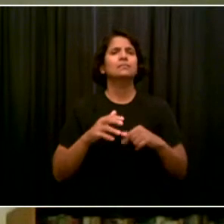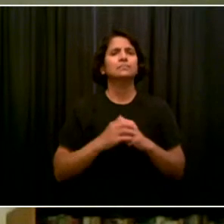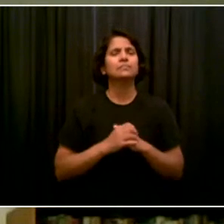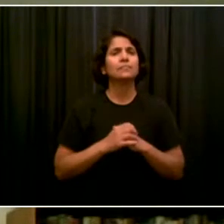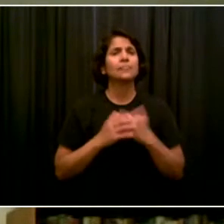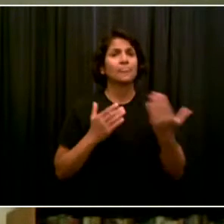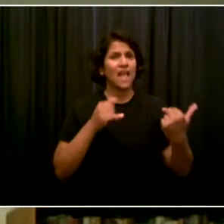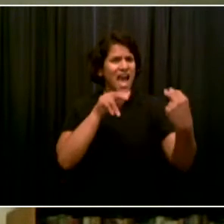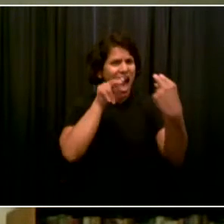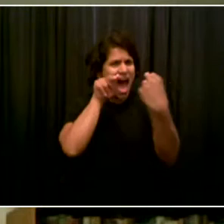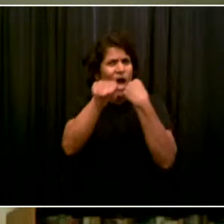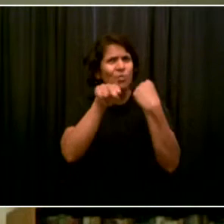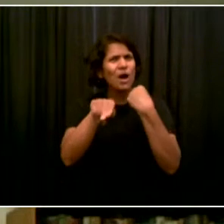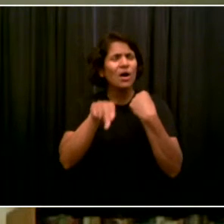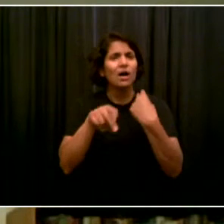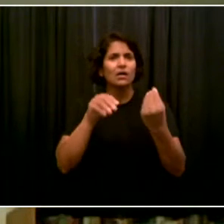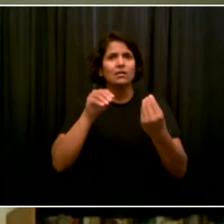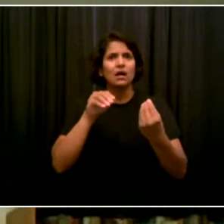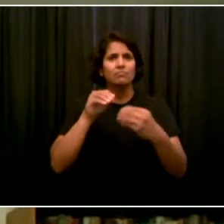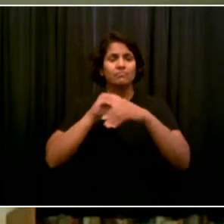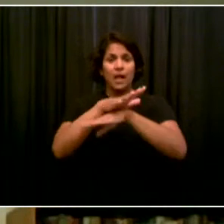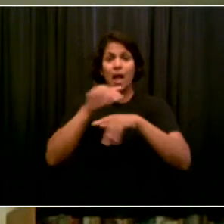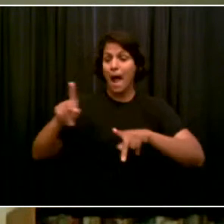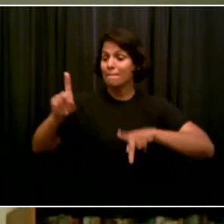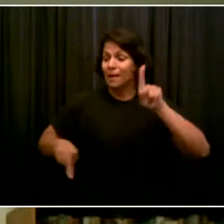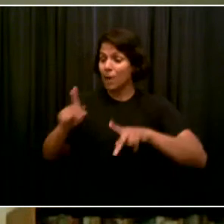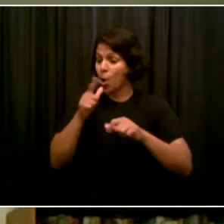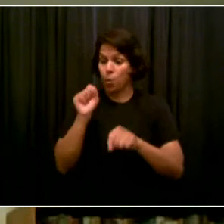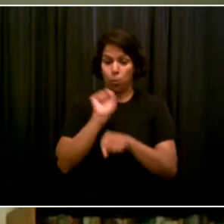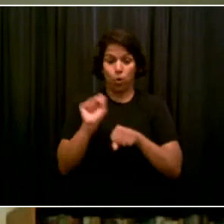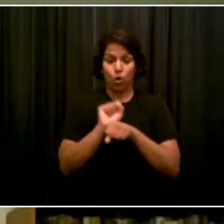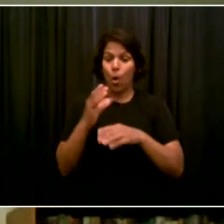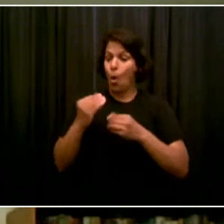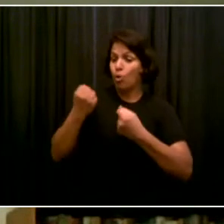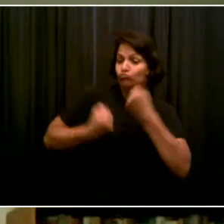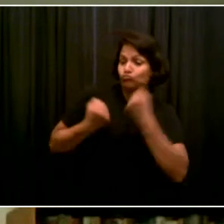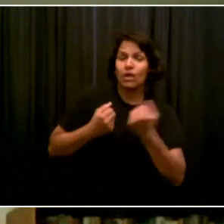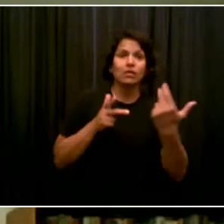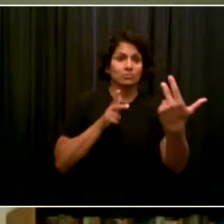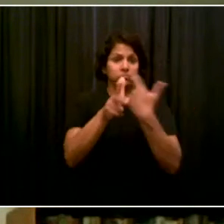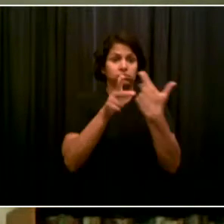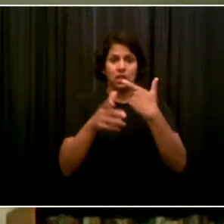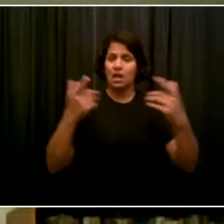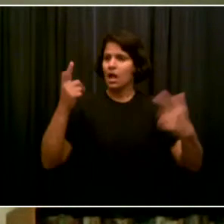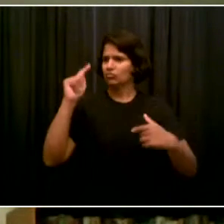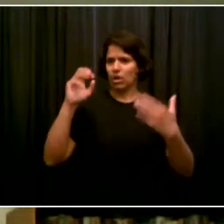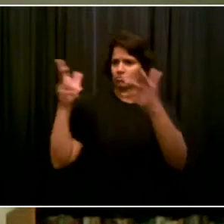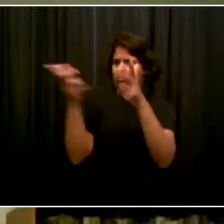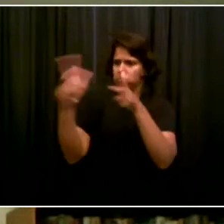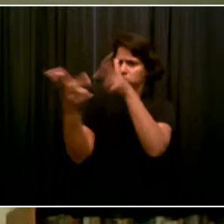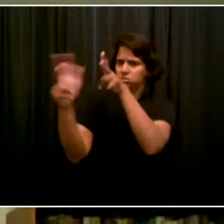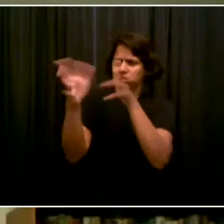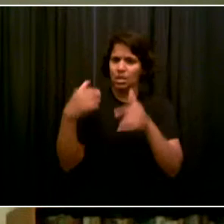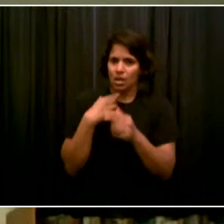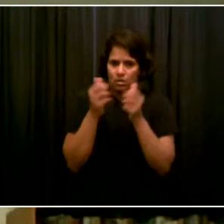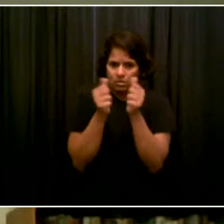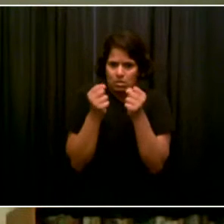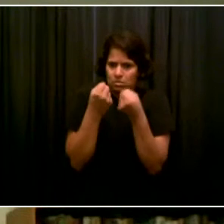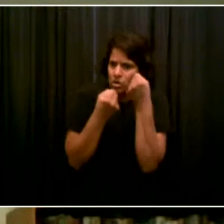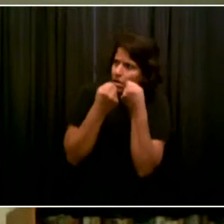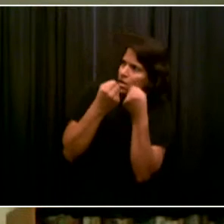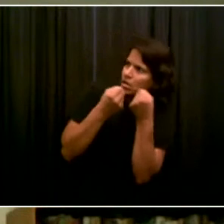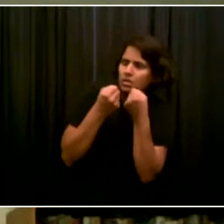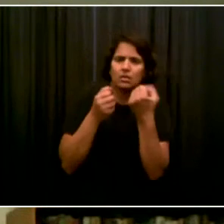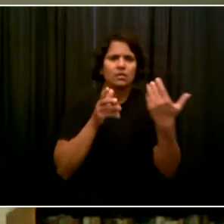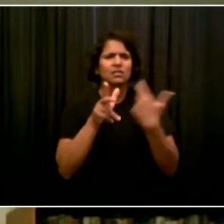in prior generations. It is very far from ideal the way it's configured. It cuts